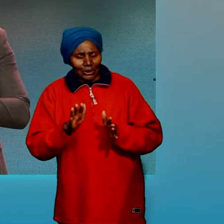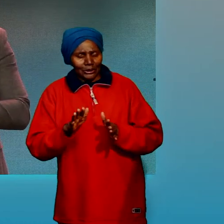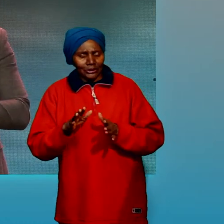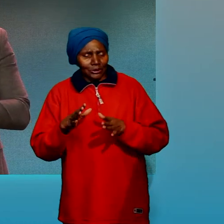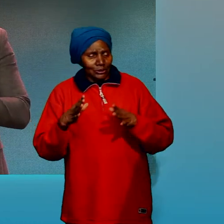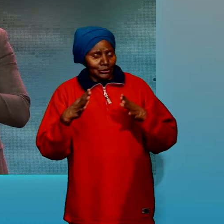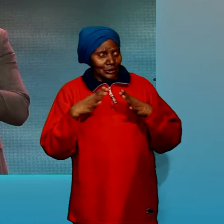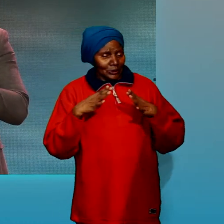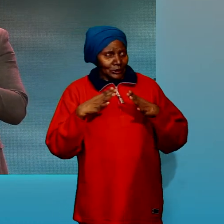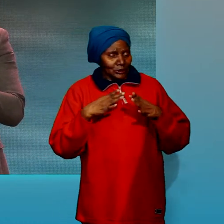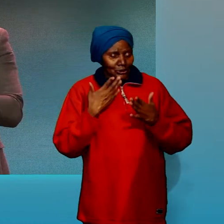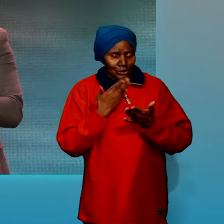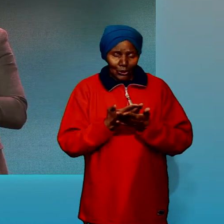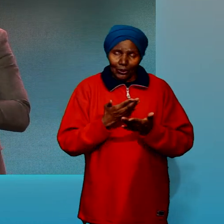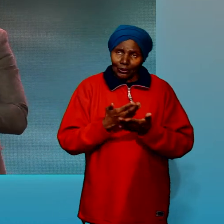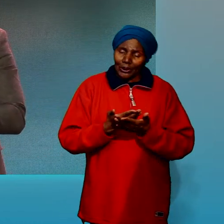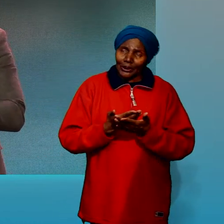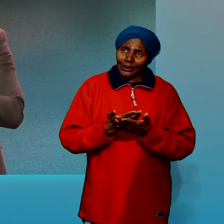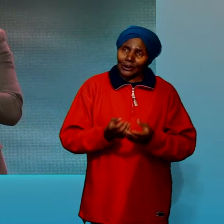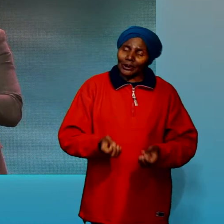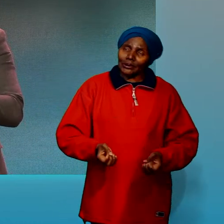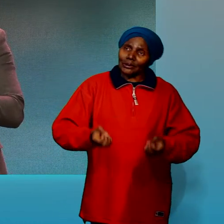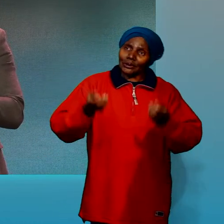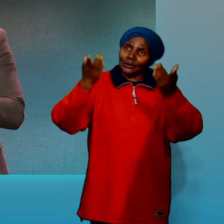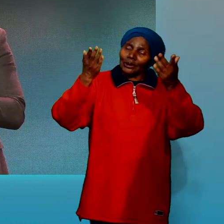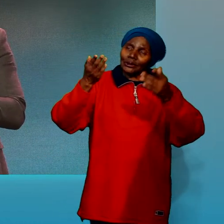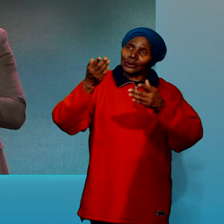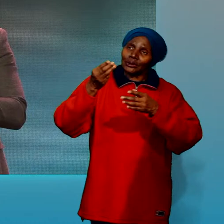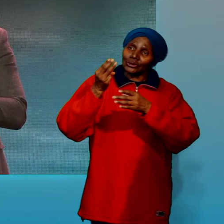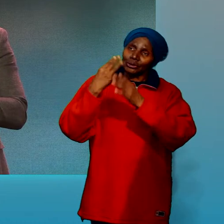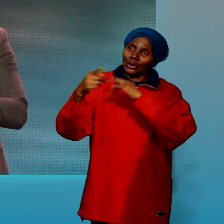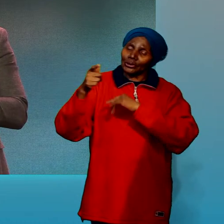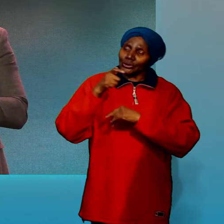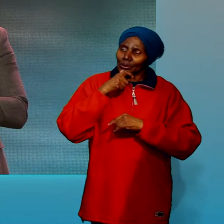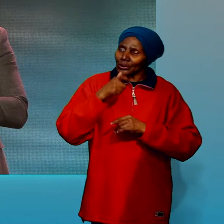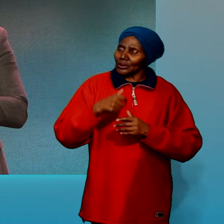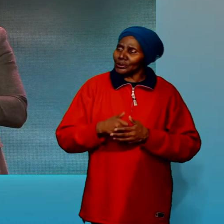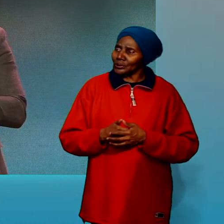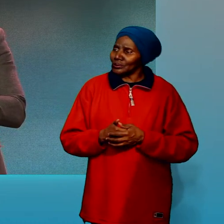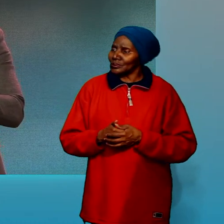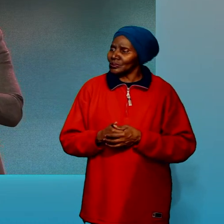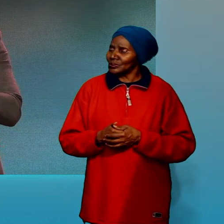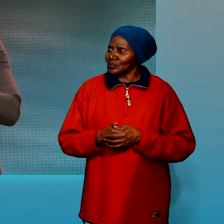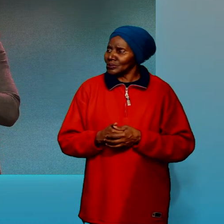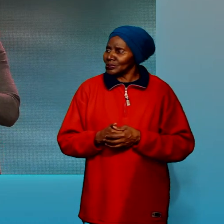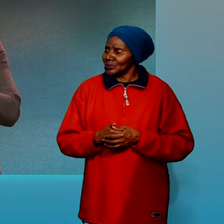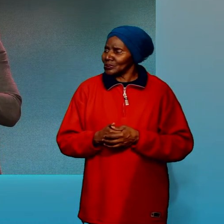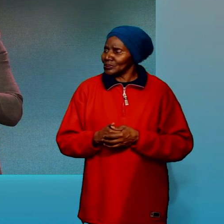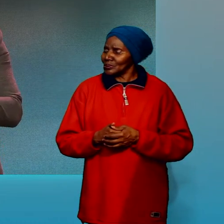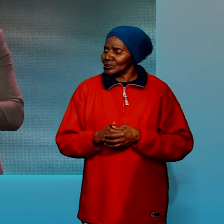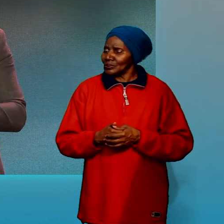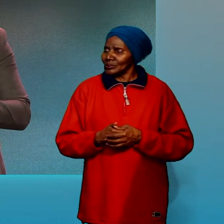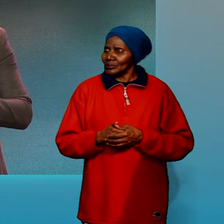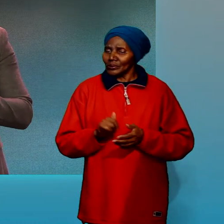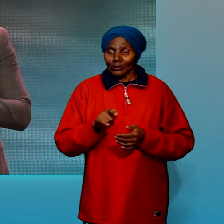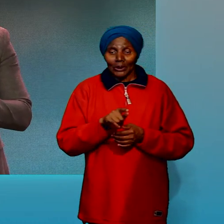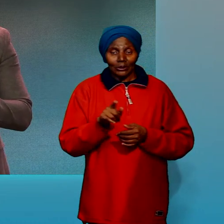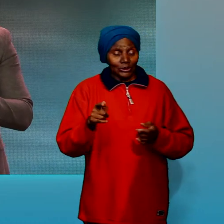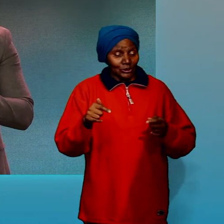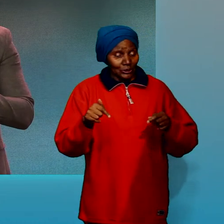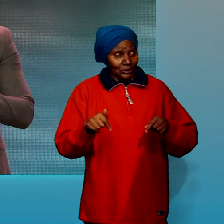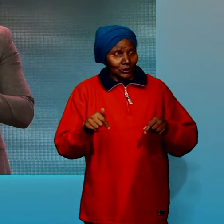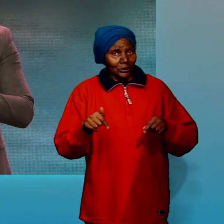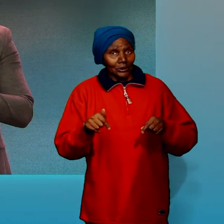and obedience to submit and surrender to the word of God. And so maybe you're here